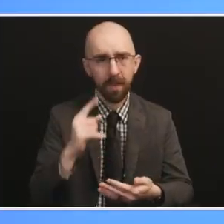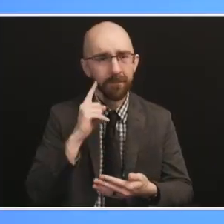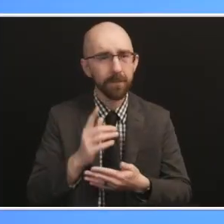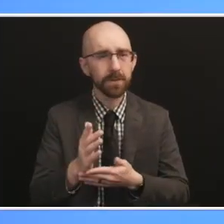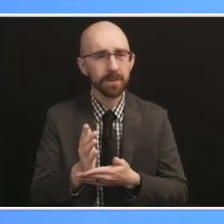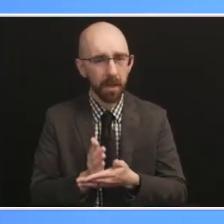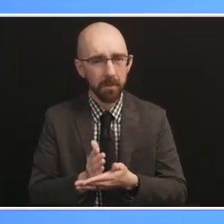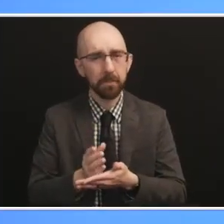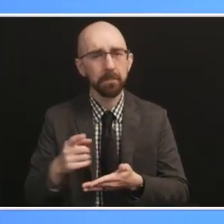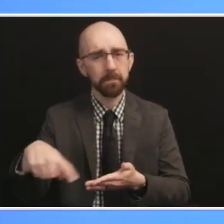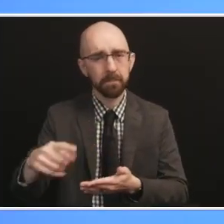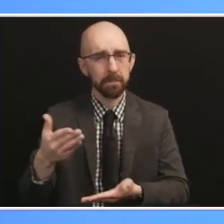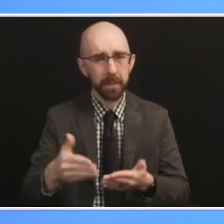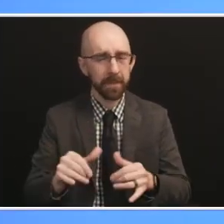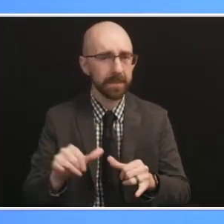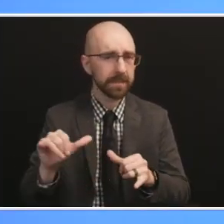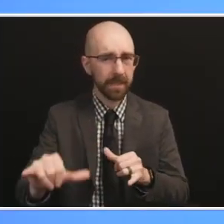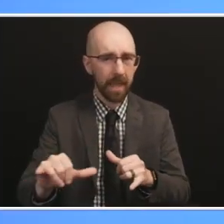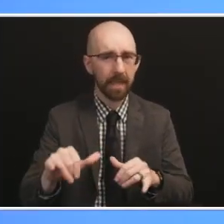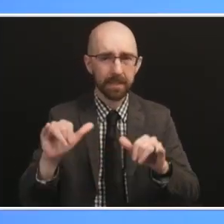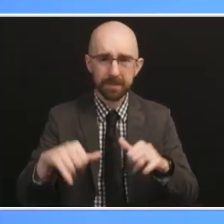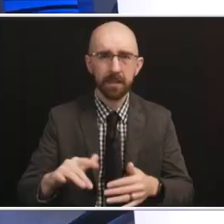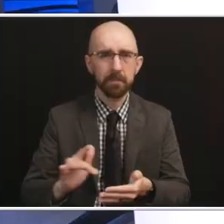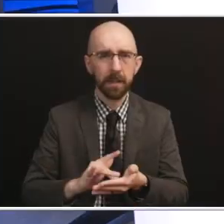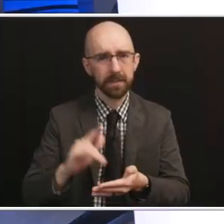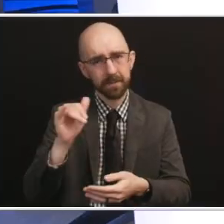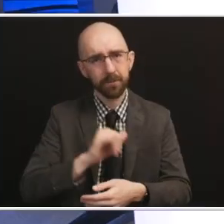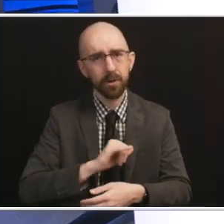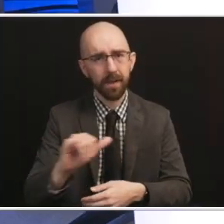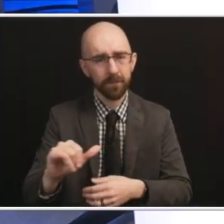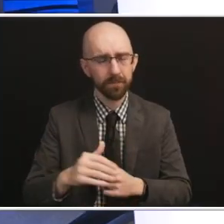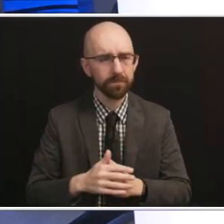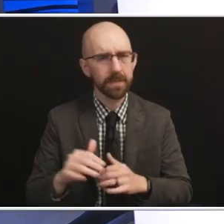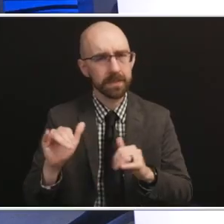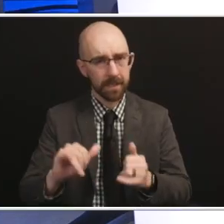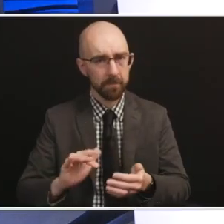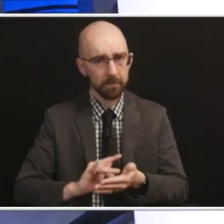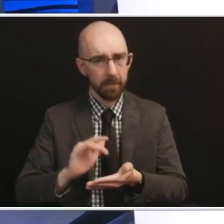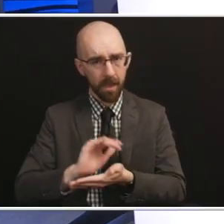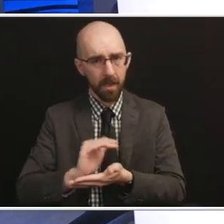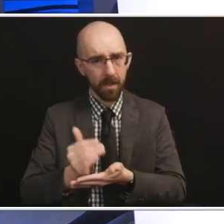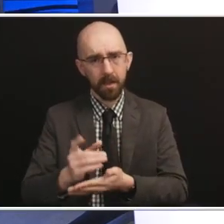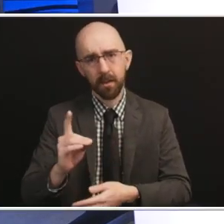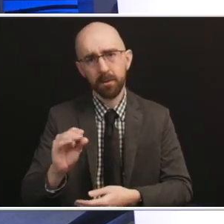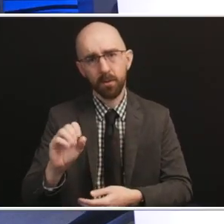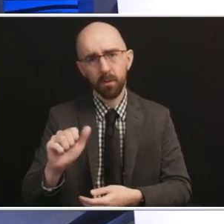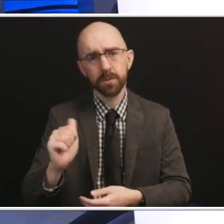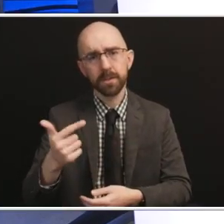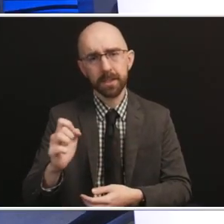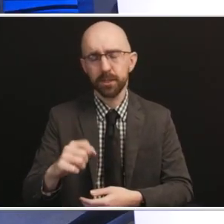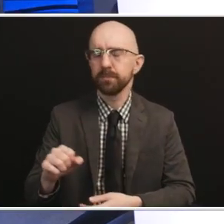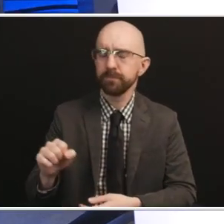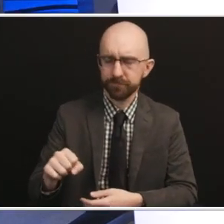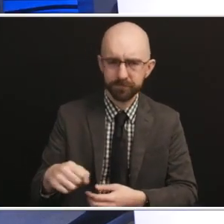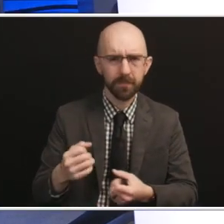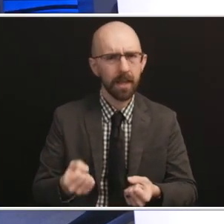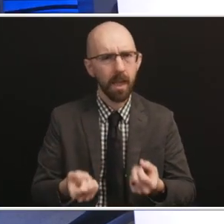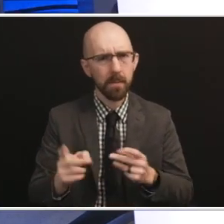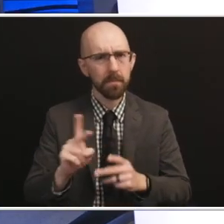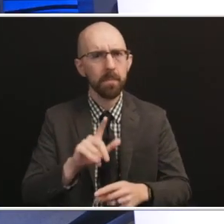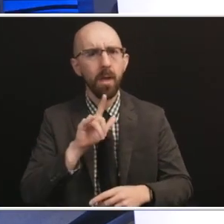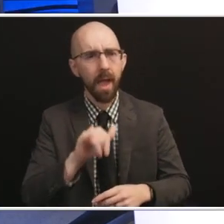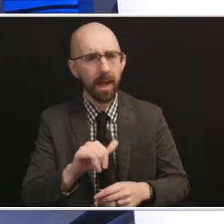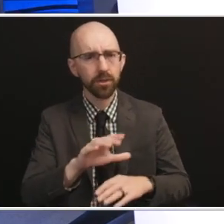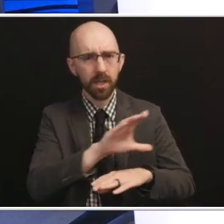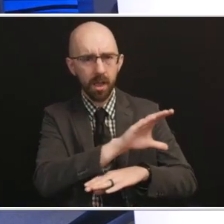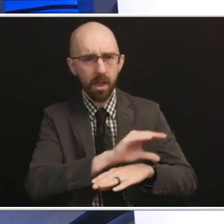they might stay on the same medicine forever. In the same dosage too? Yes. And how many people actually can taper entirely off